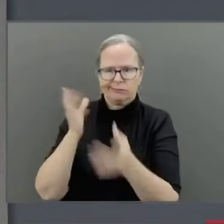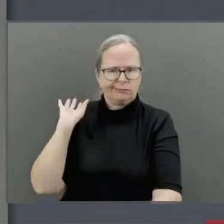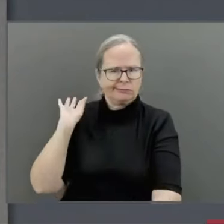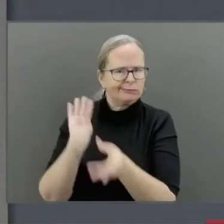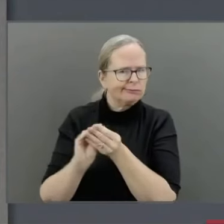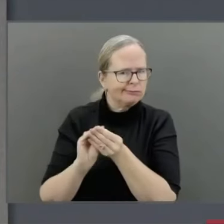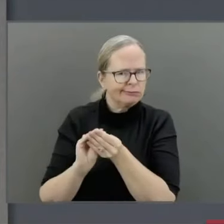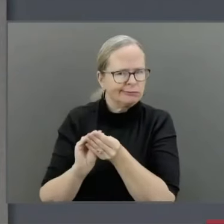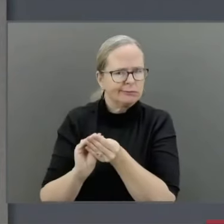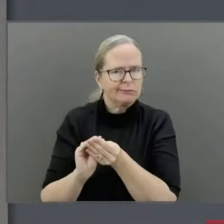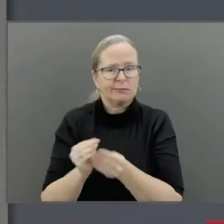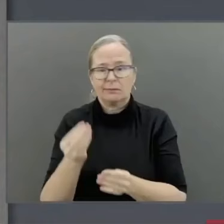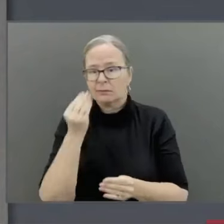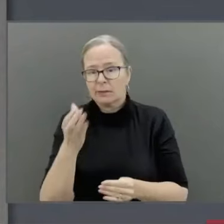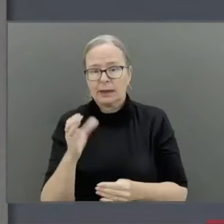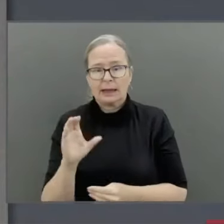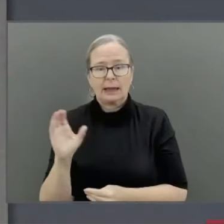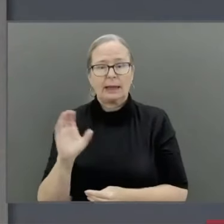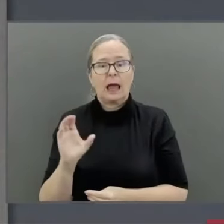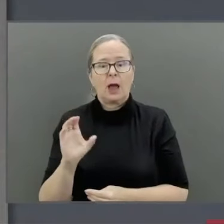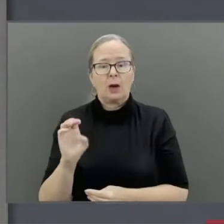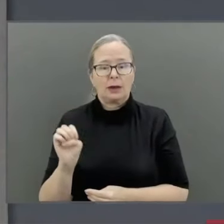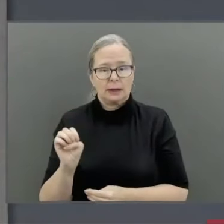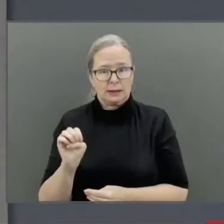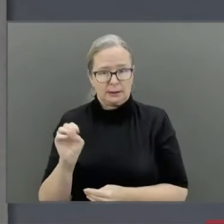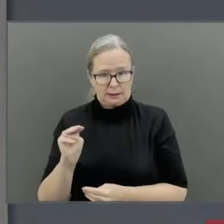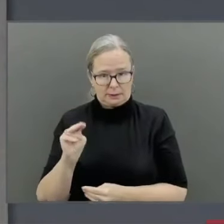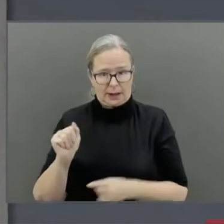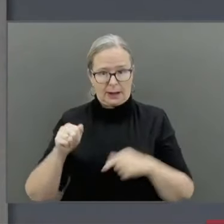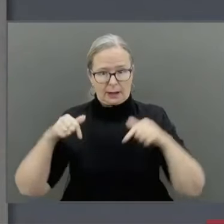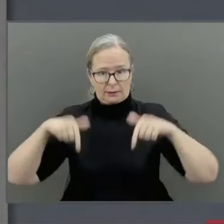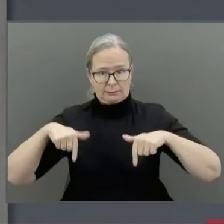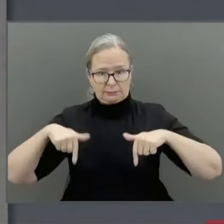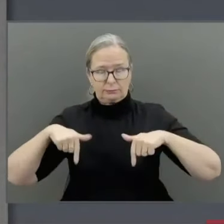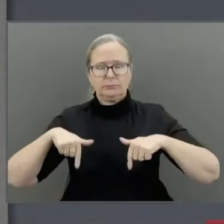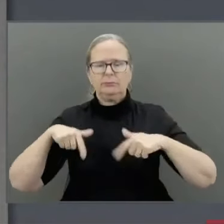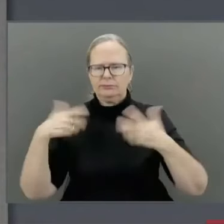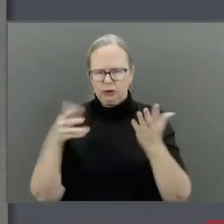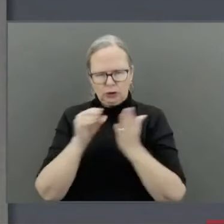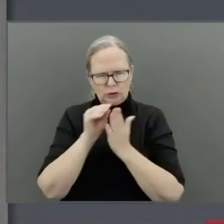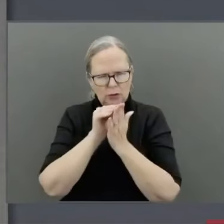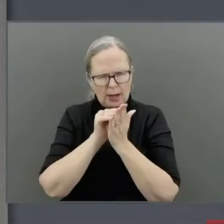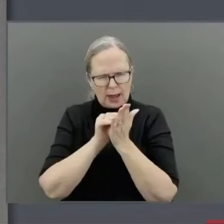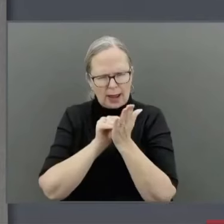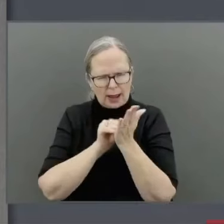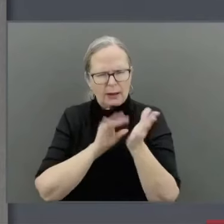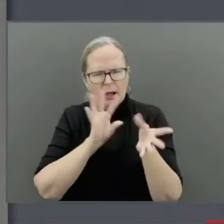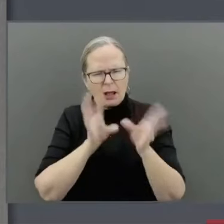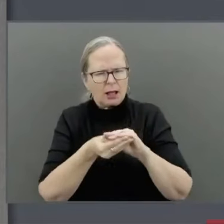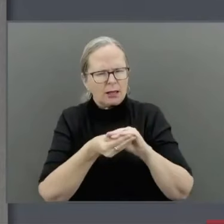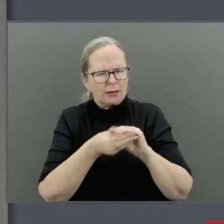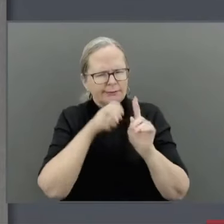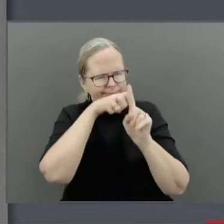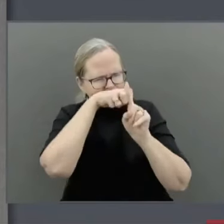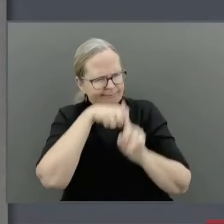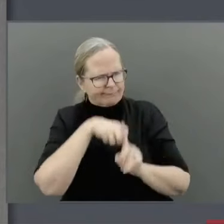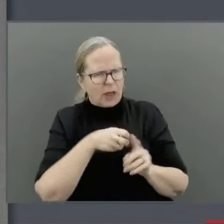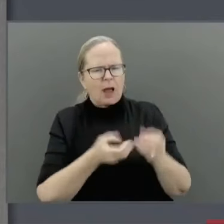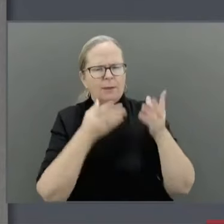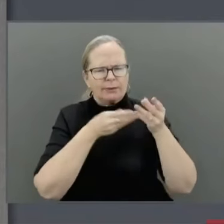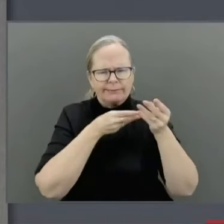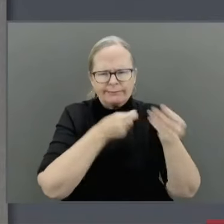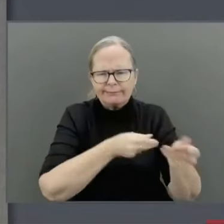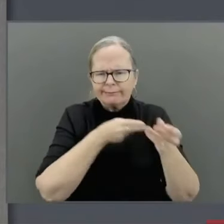these costs since the day that this happened. And they are consolidating the information as they are receiving it. Any and every